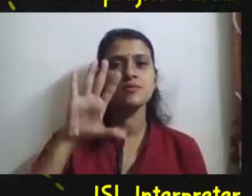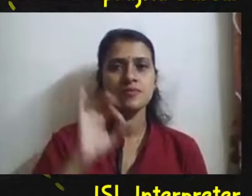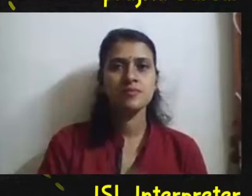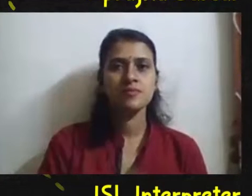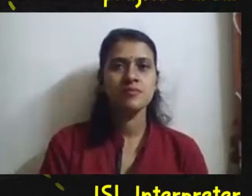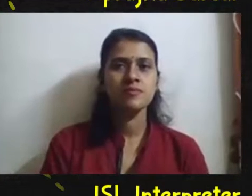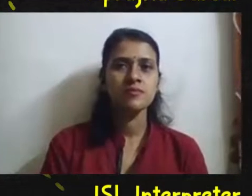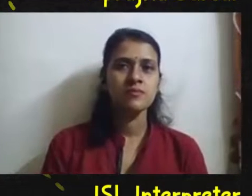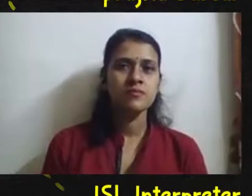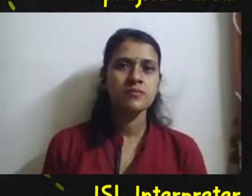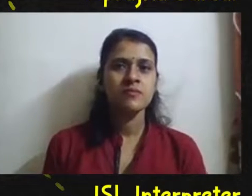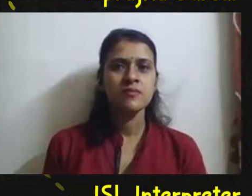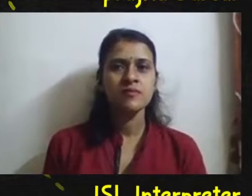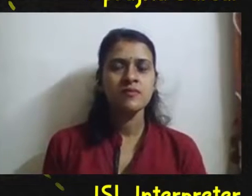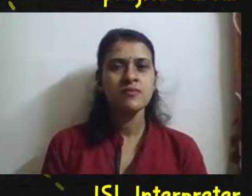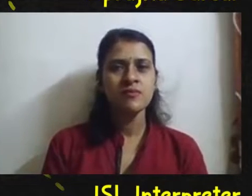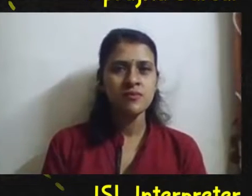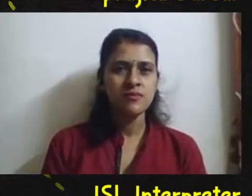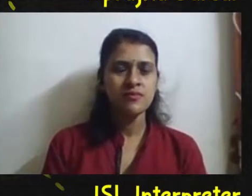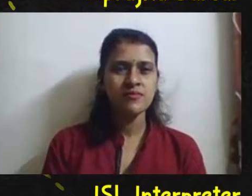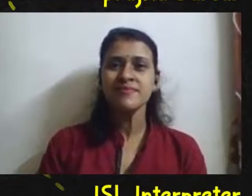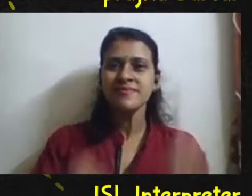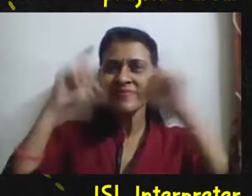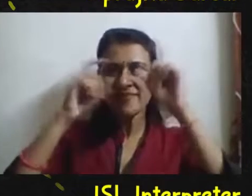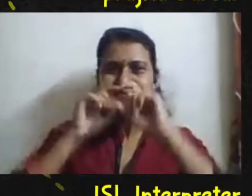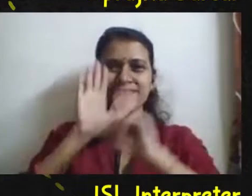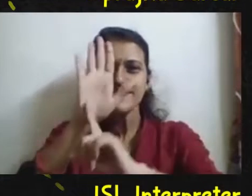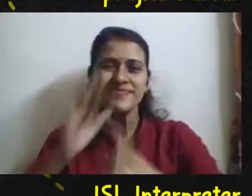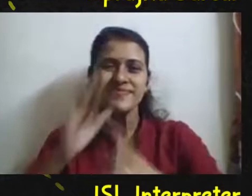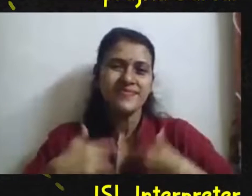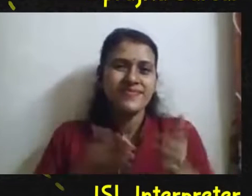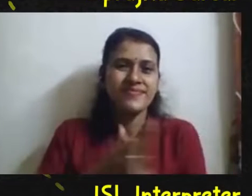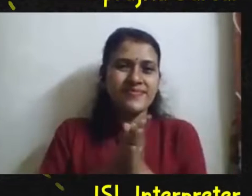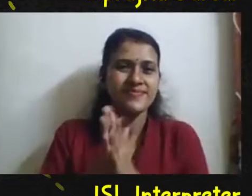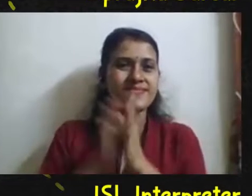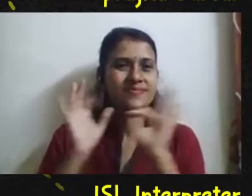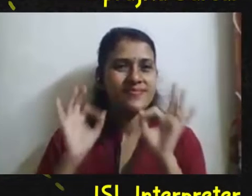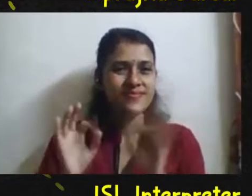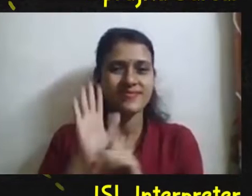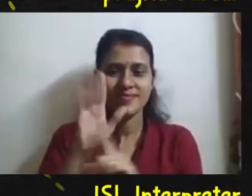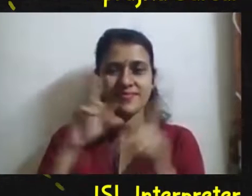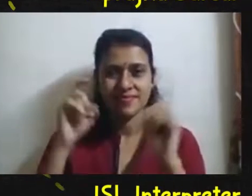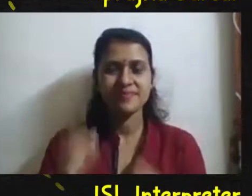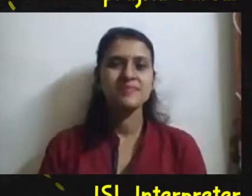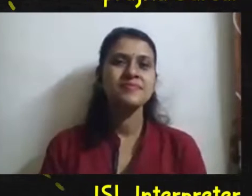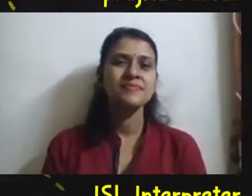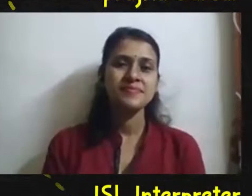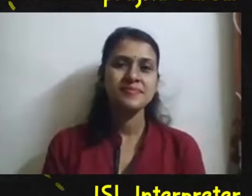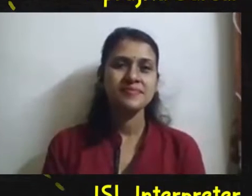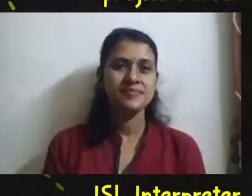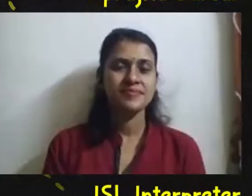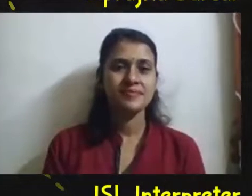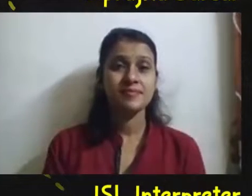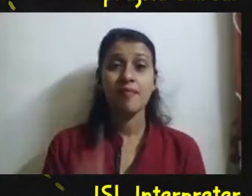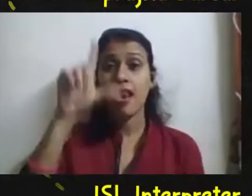What you have in front of you are interesting photographs from the archival material that I put up. On the left is a